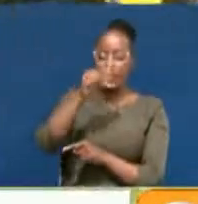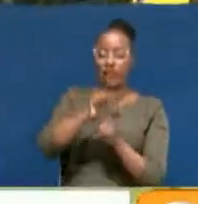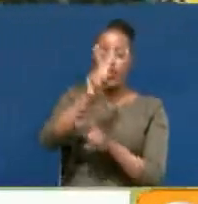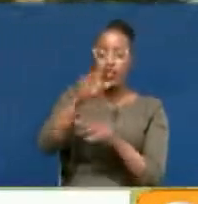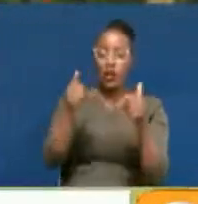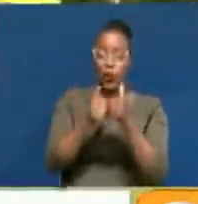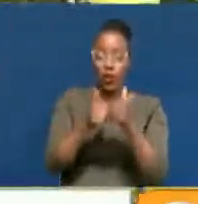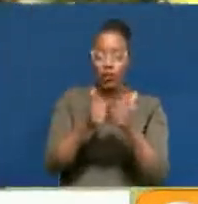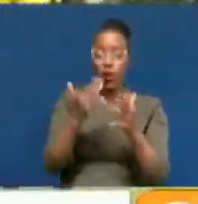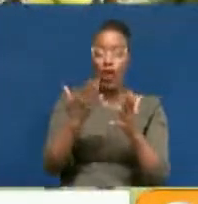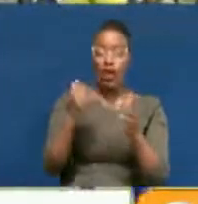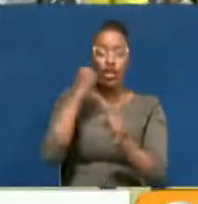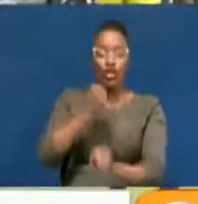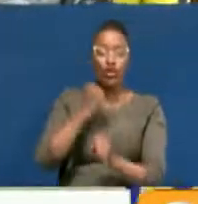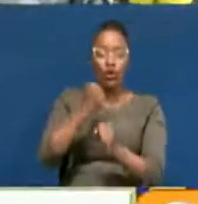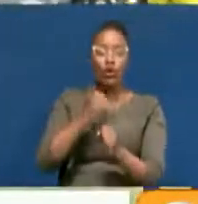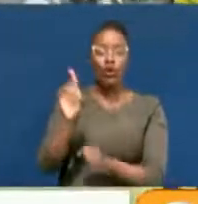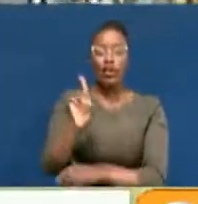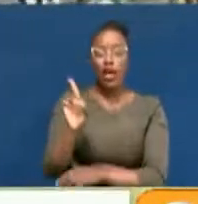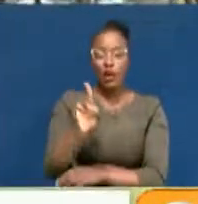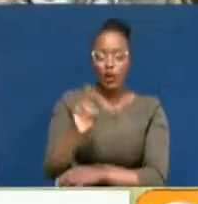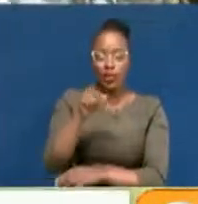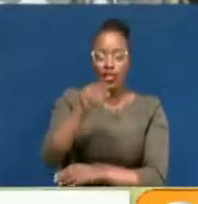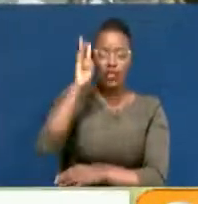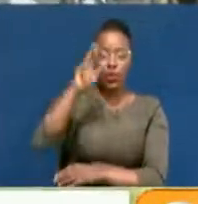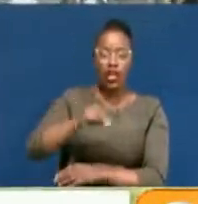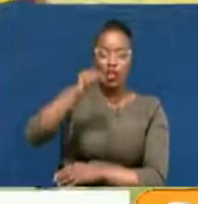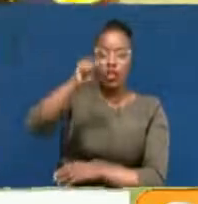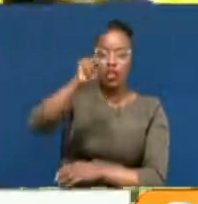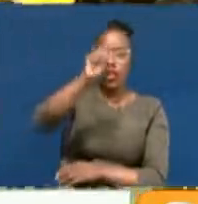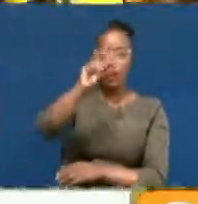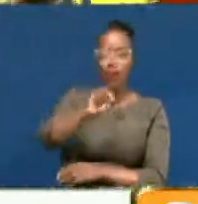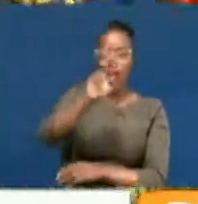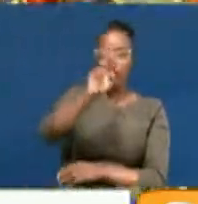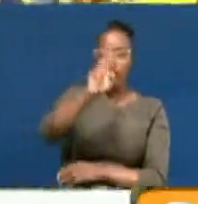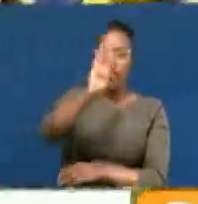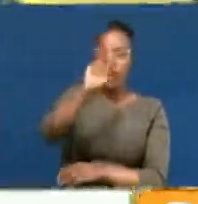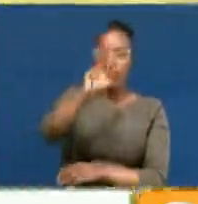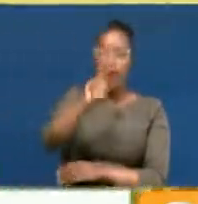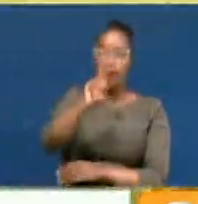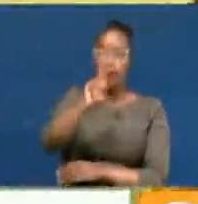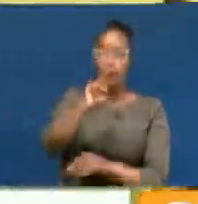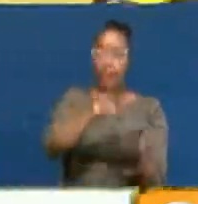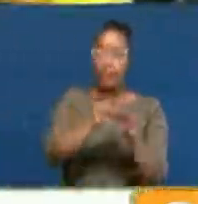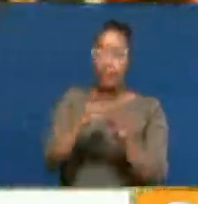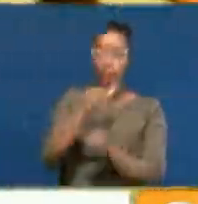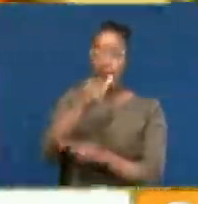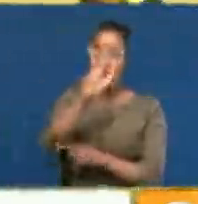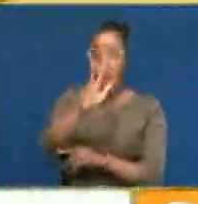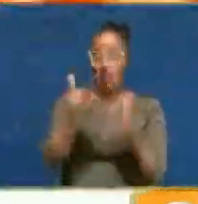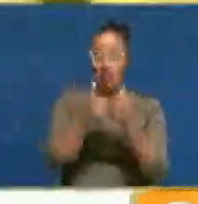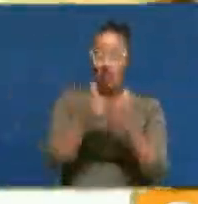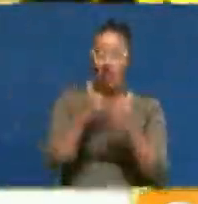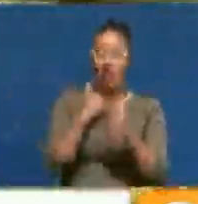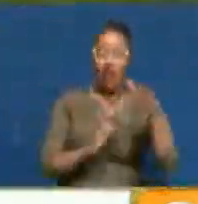at 1 p.m. at the Ngong Racecourse in Nairobi. This will be Northern Suburbs' first match of the season. The third fixture originally planned